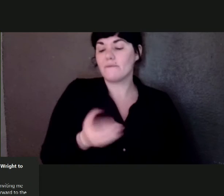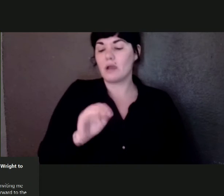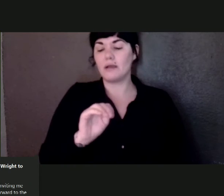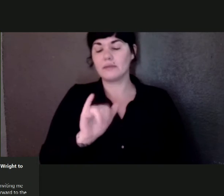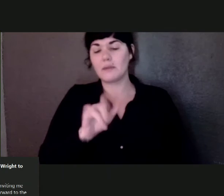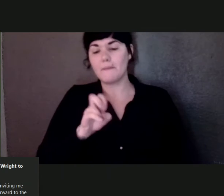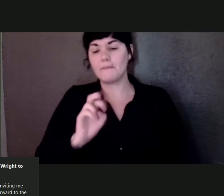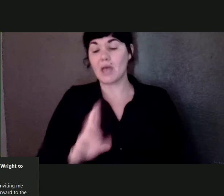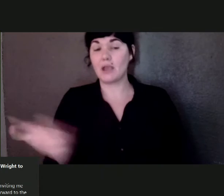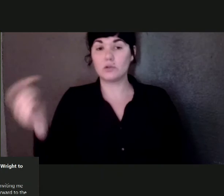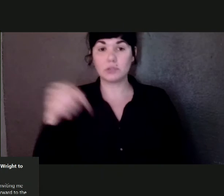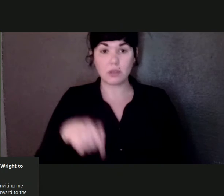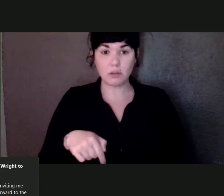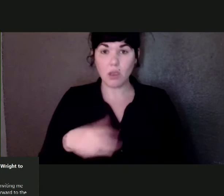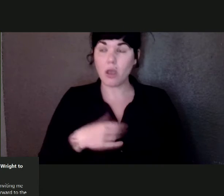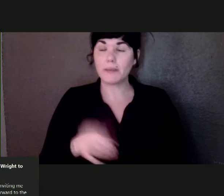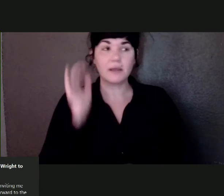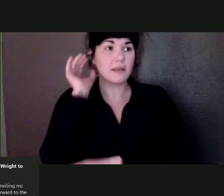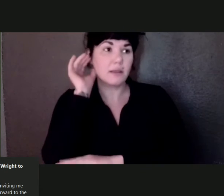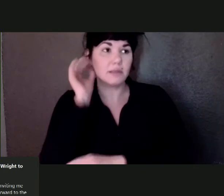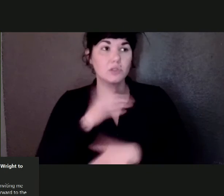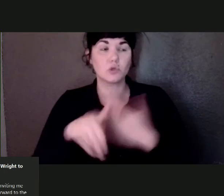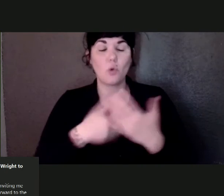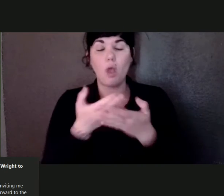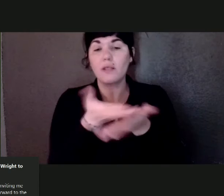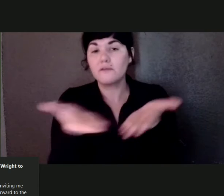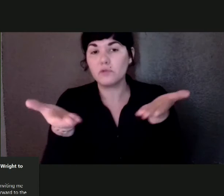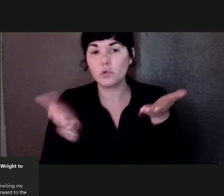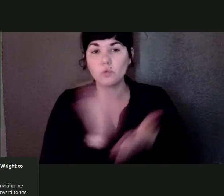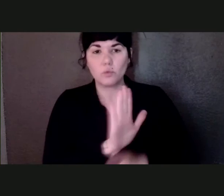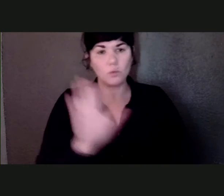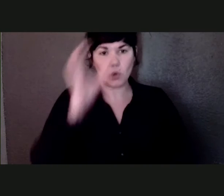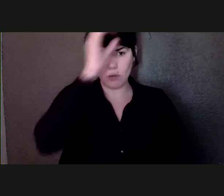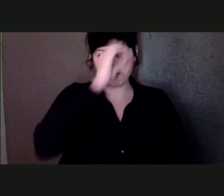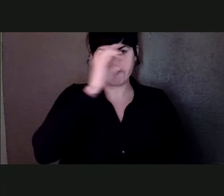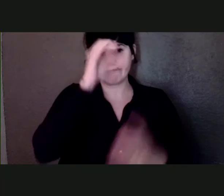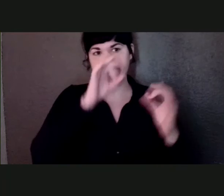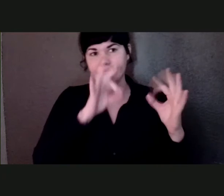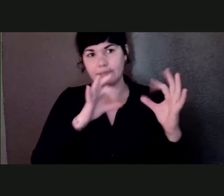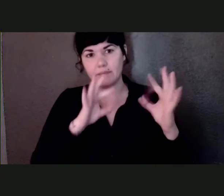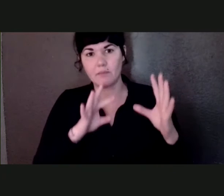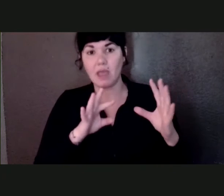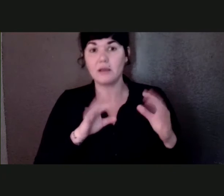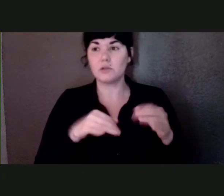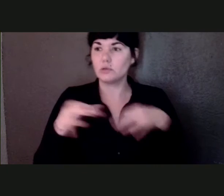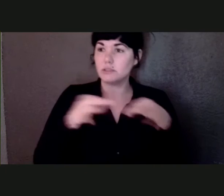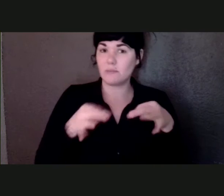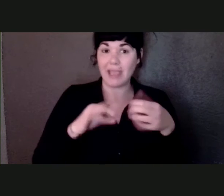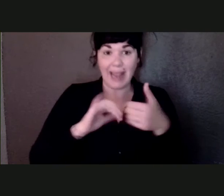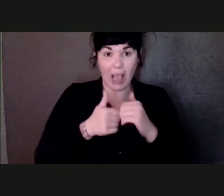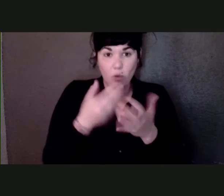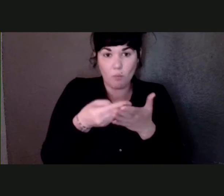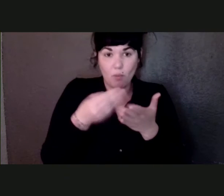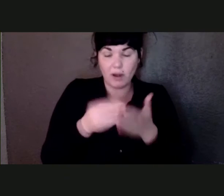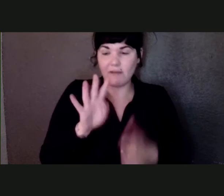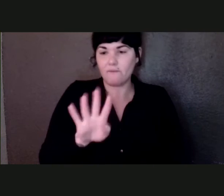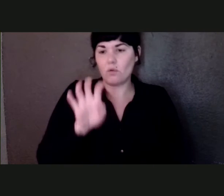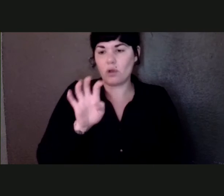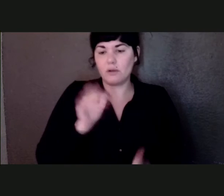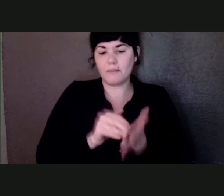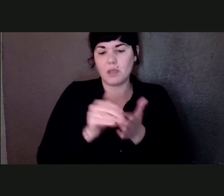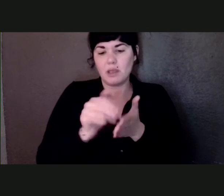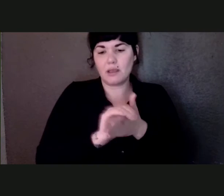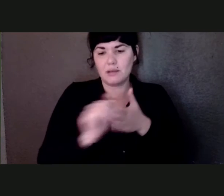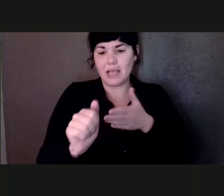to share what you think is important, how that $400 million should be used to make sure that our children and our